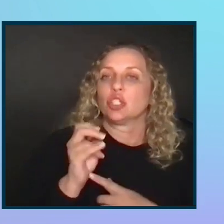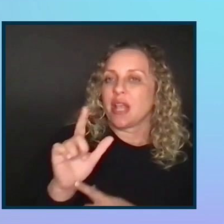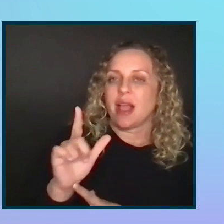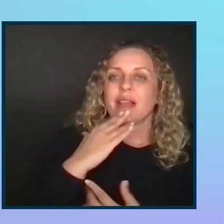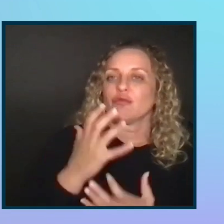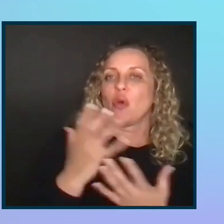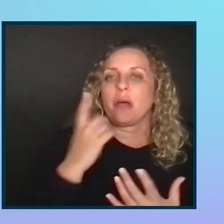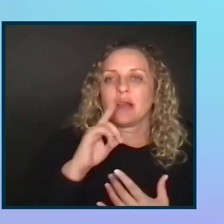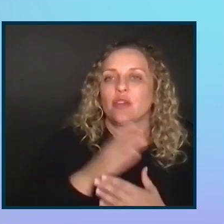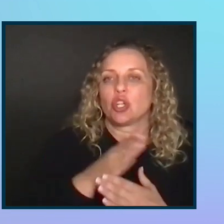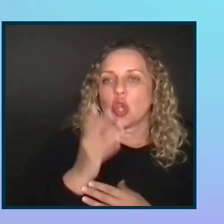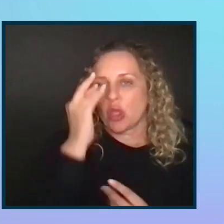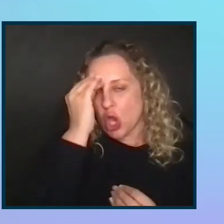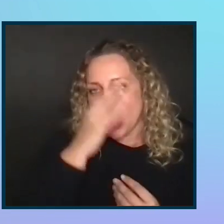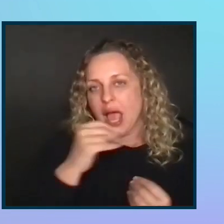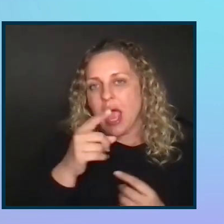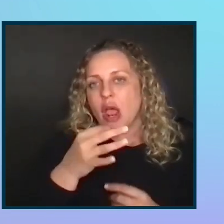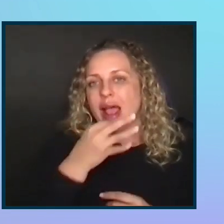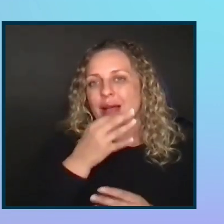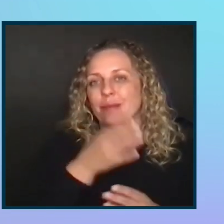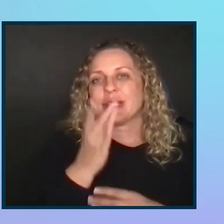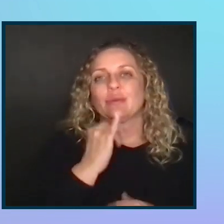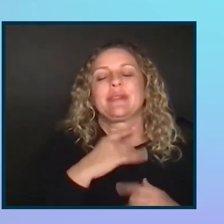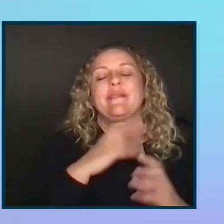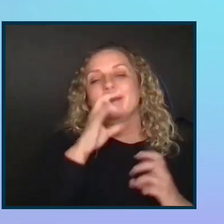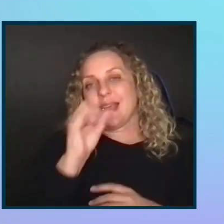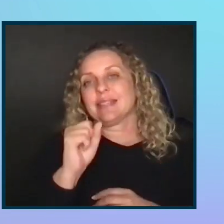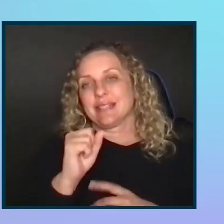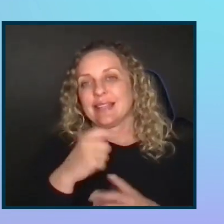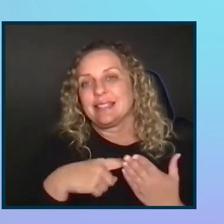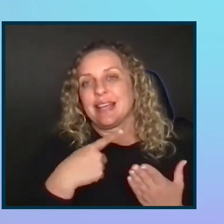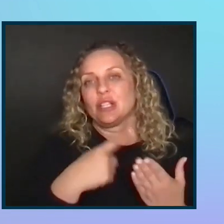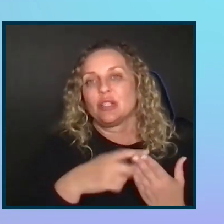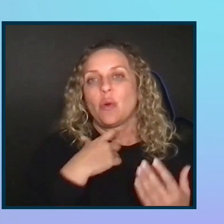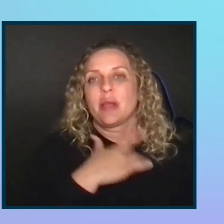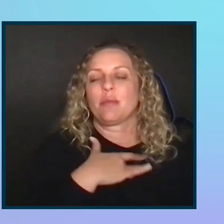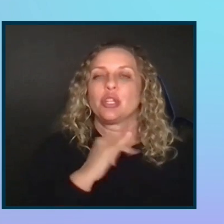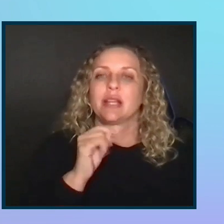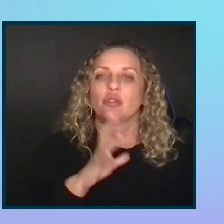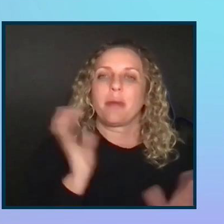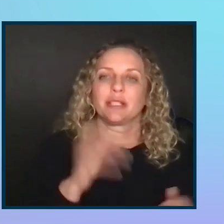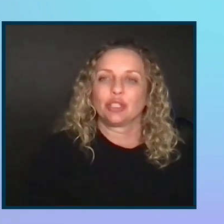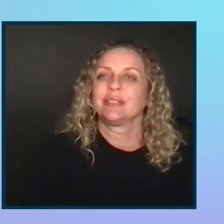so much for sharing your thoughts and your expertise. It's been such a fascinating discussion, so I appreciate it so much.